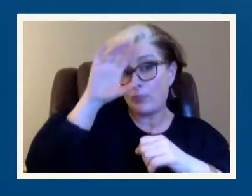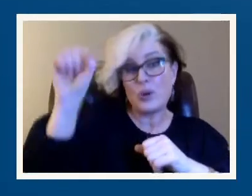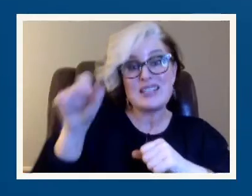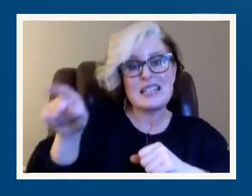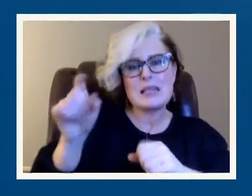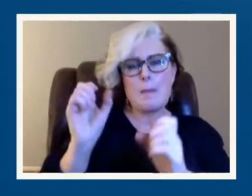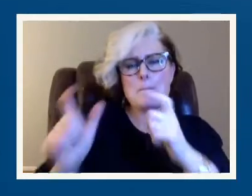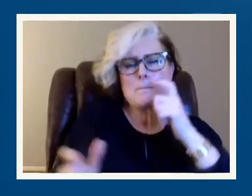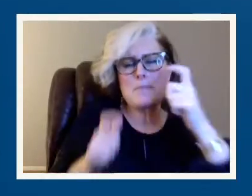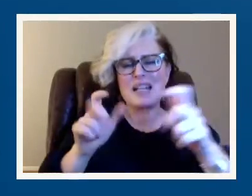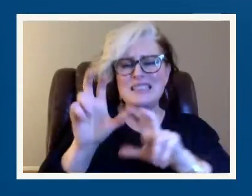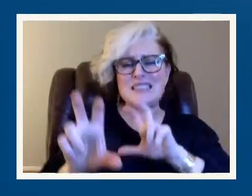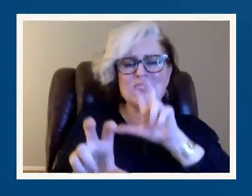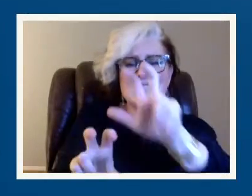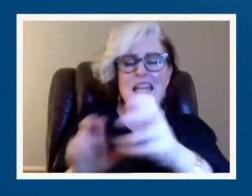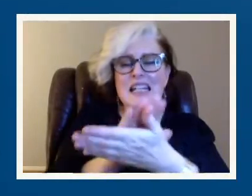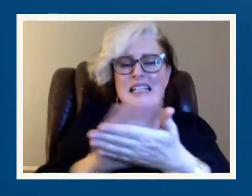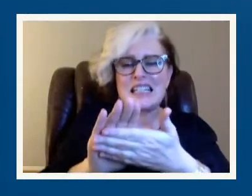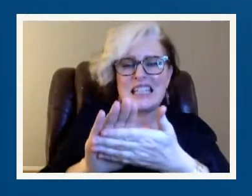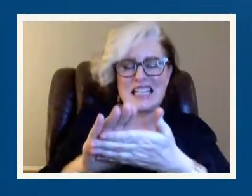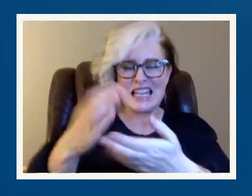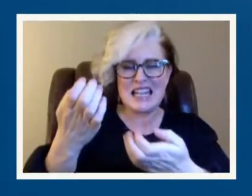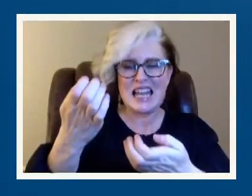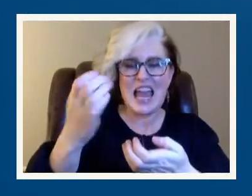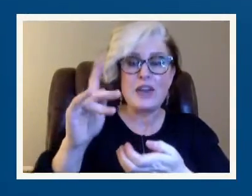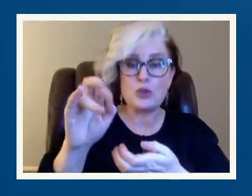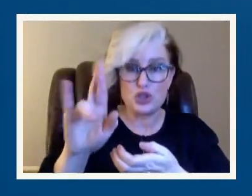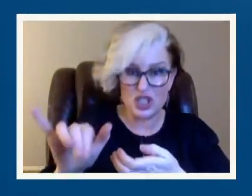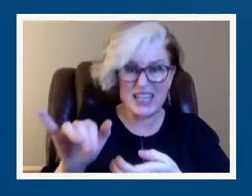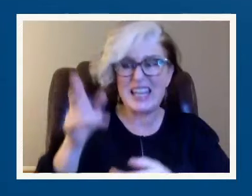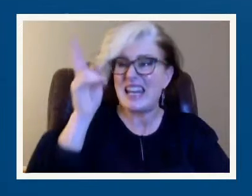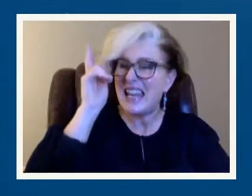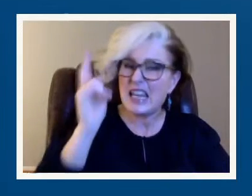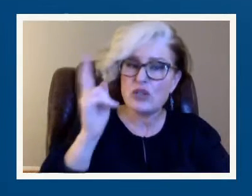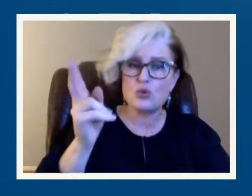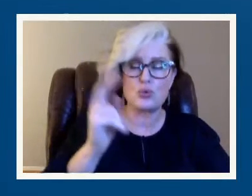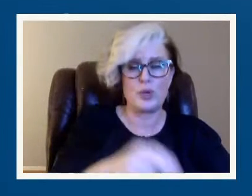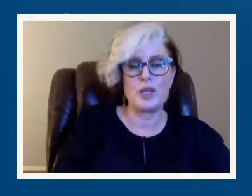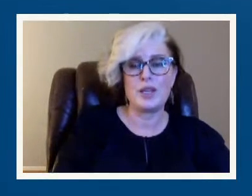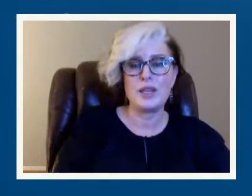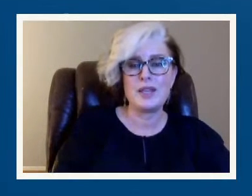biggest investment in clean energy in history.